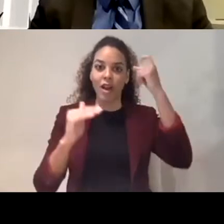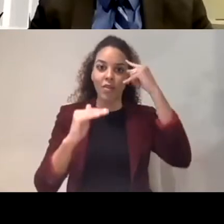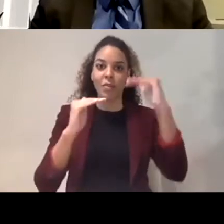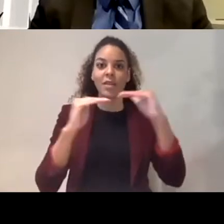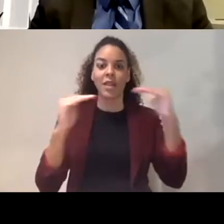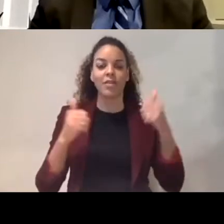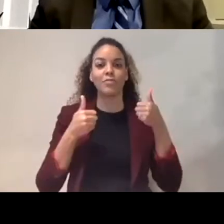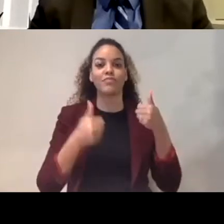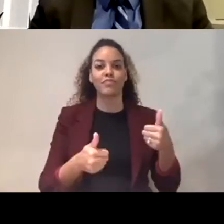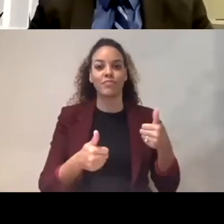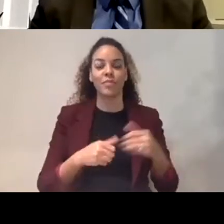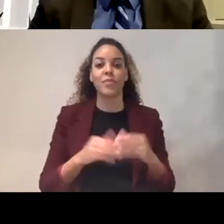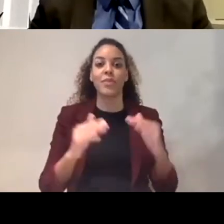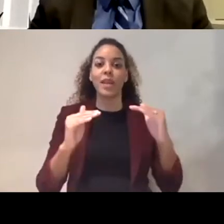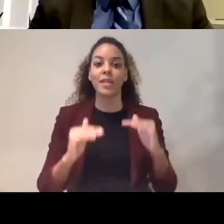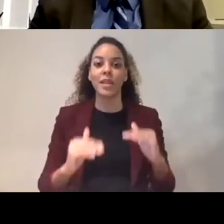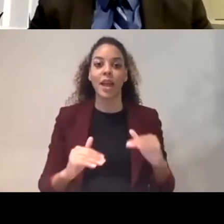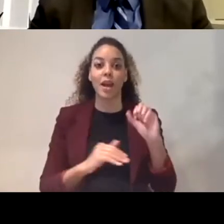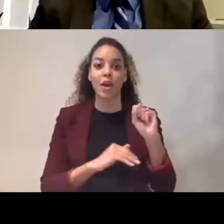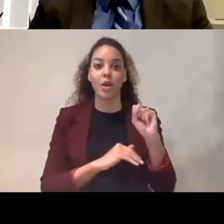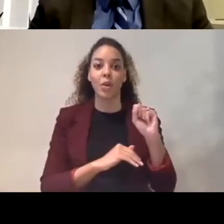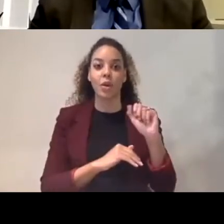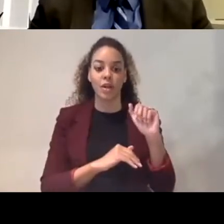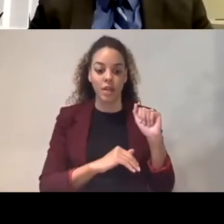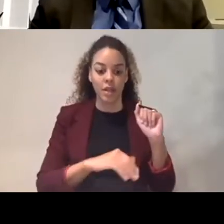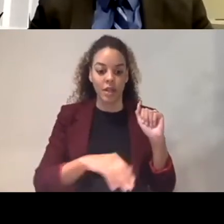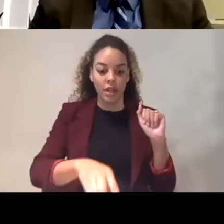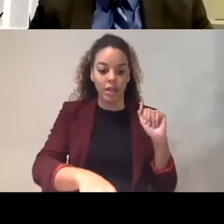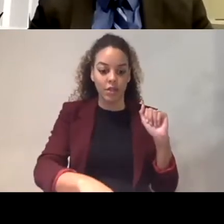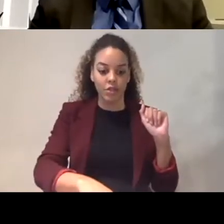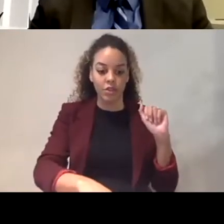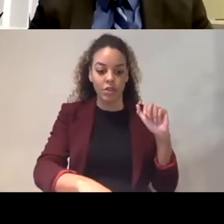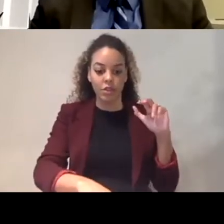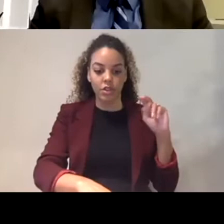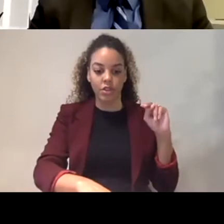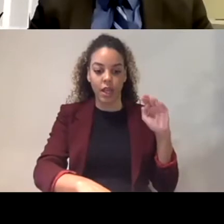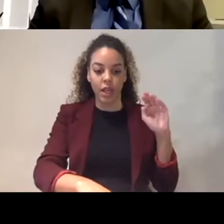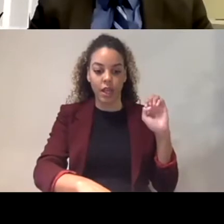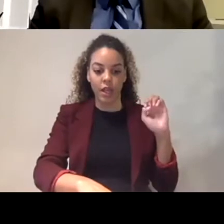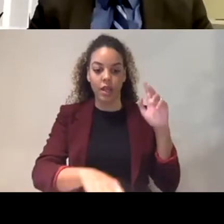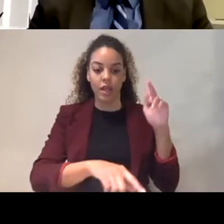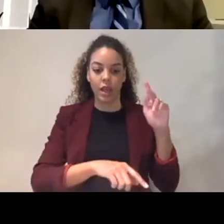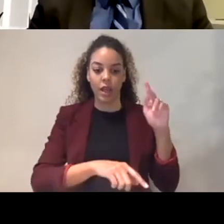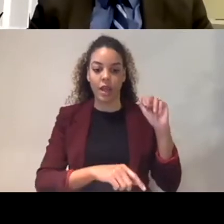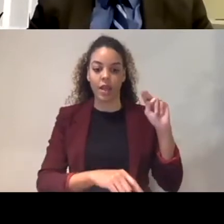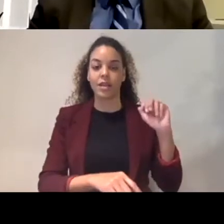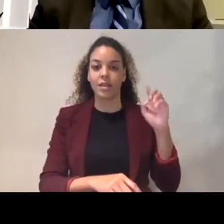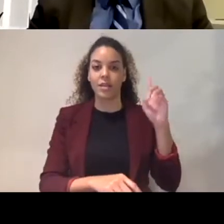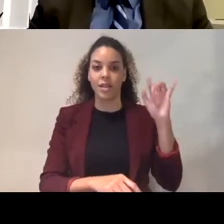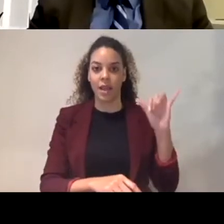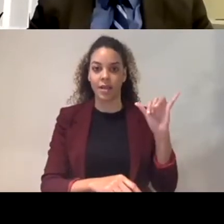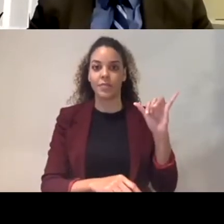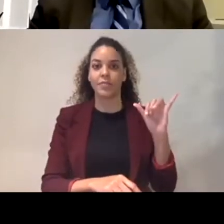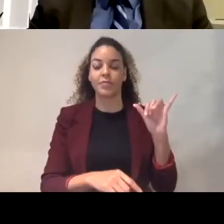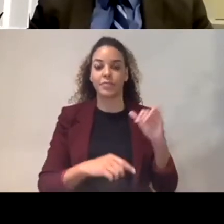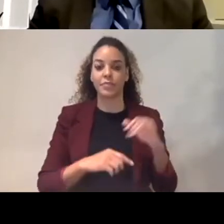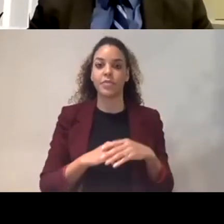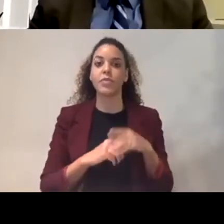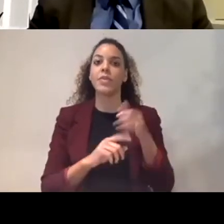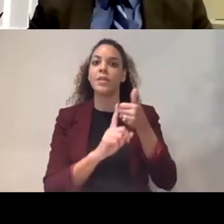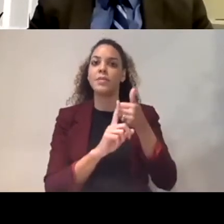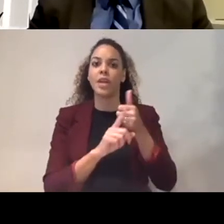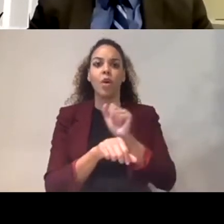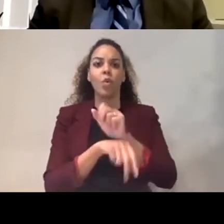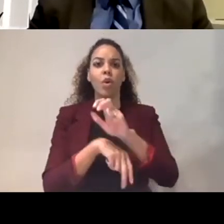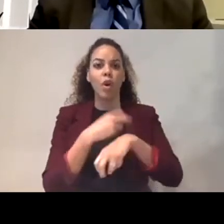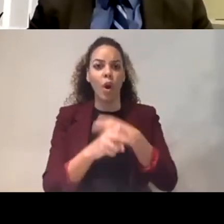today is Shane Kanady, Vice President of Workforce Development at SourceAmerica. He is a thought leader and a really hard worker in the